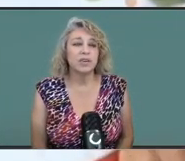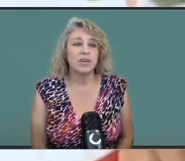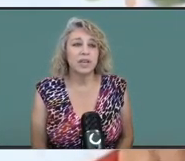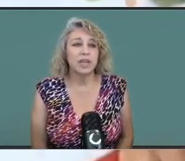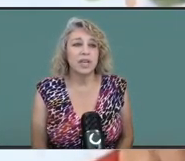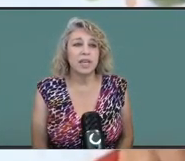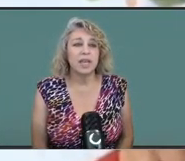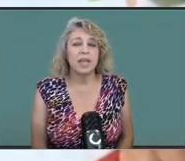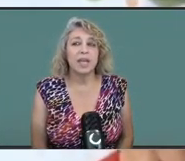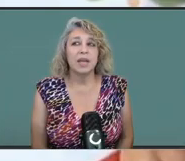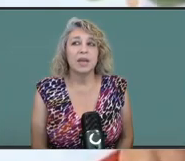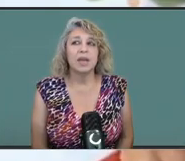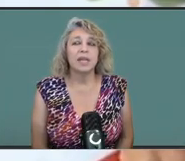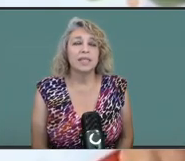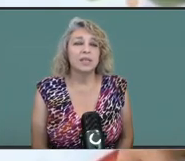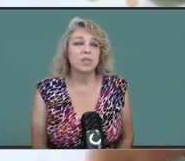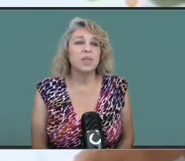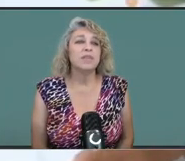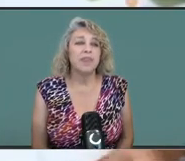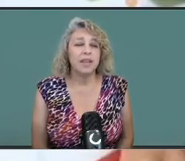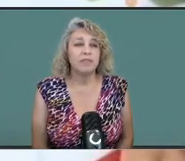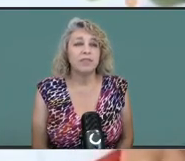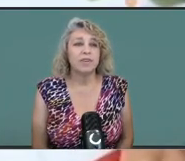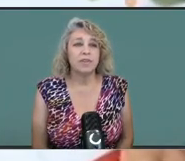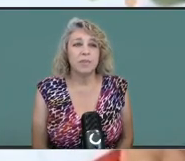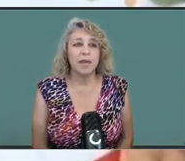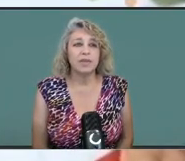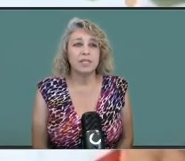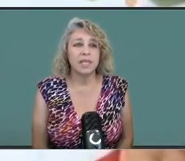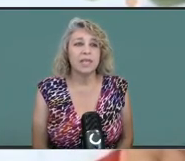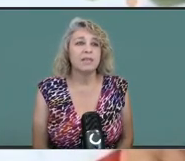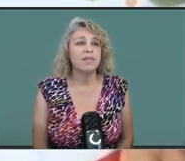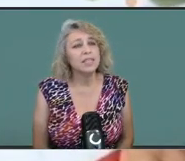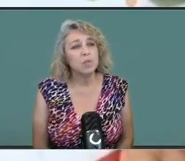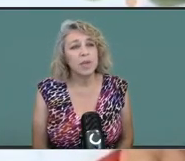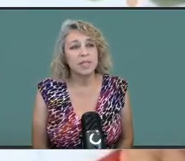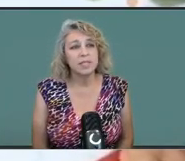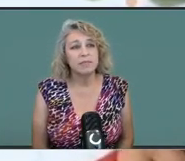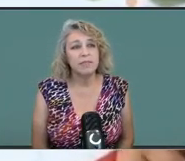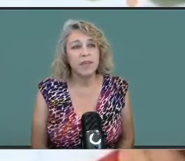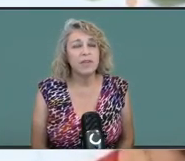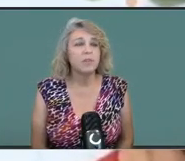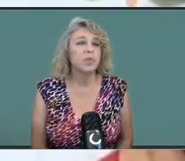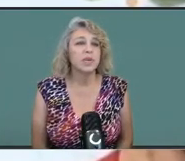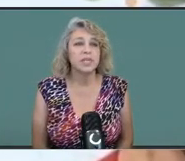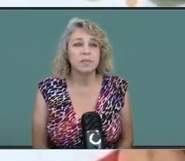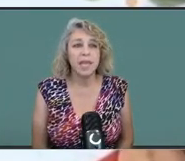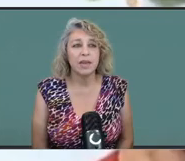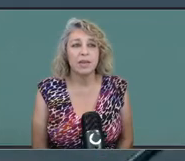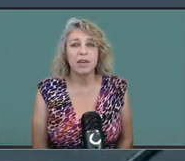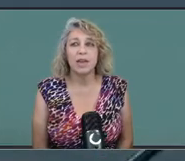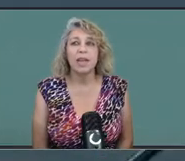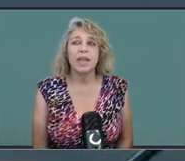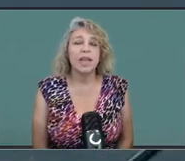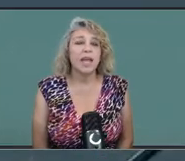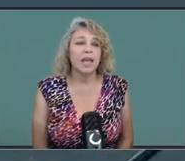precursor again with a fight for democracy. That is why it's very important to be